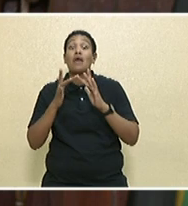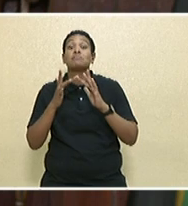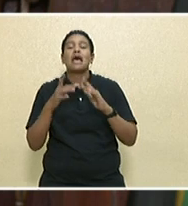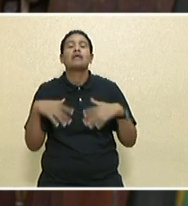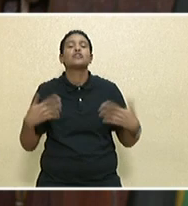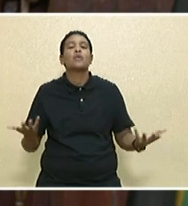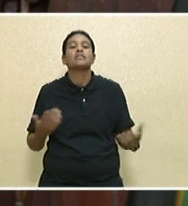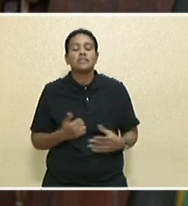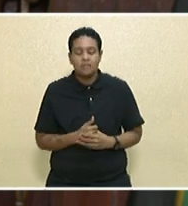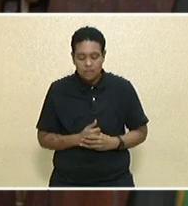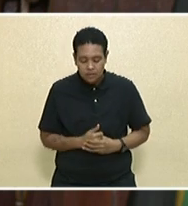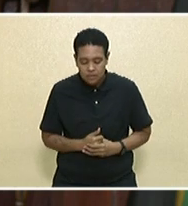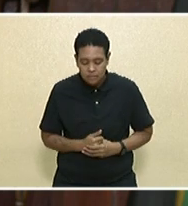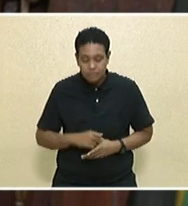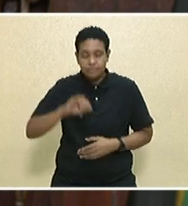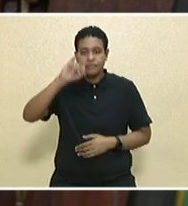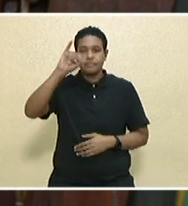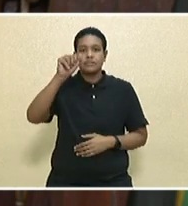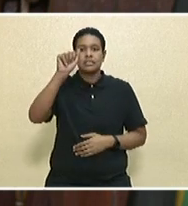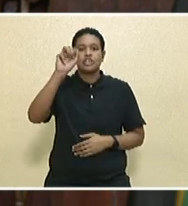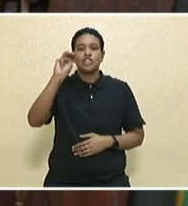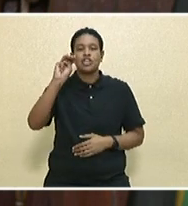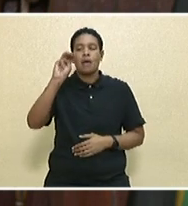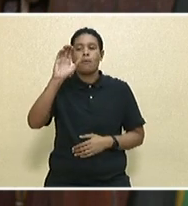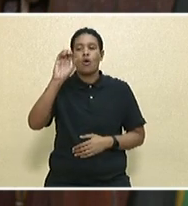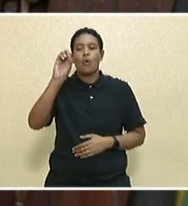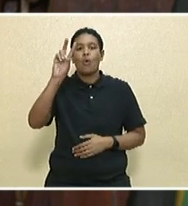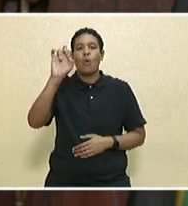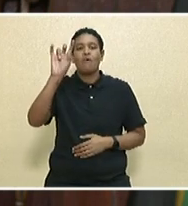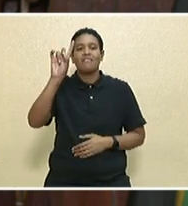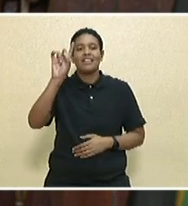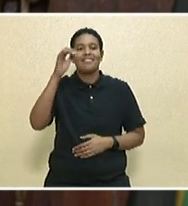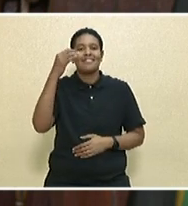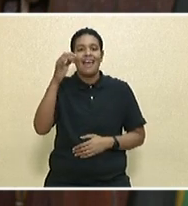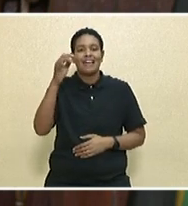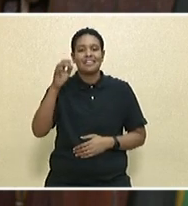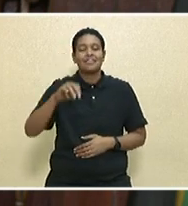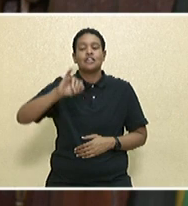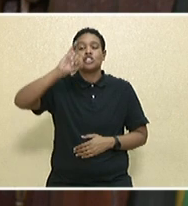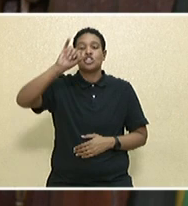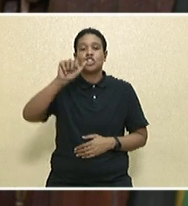is JAM COVID-19, that is